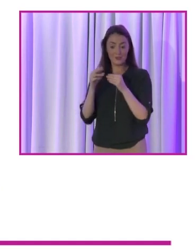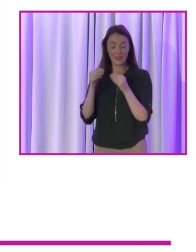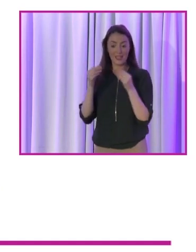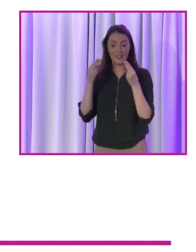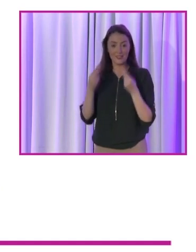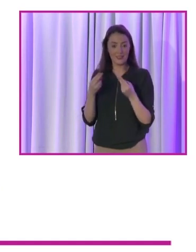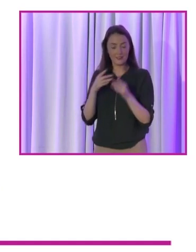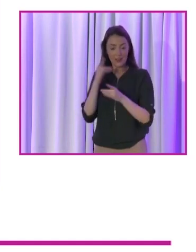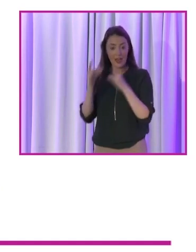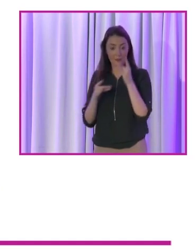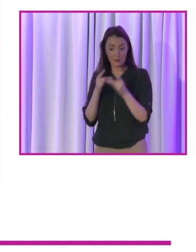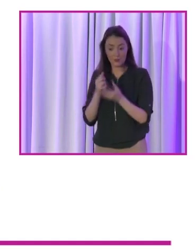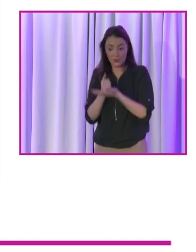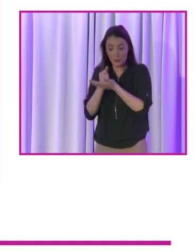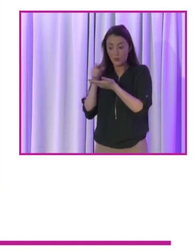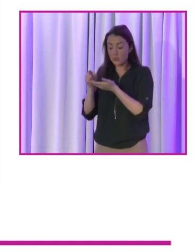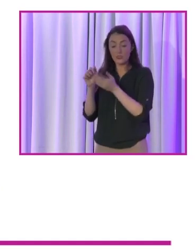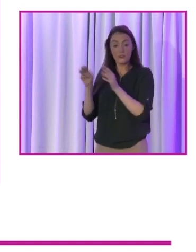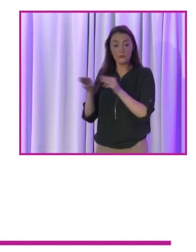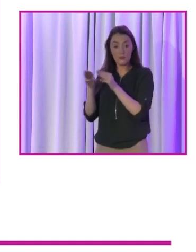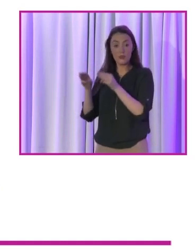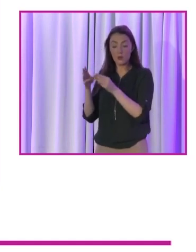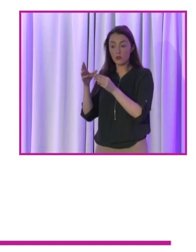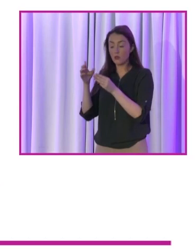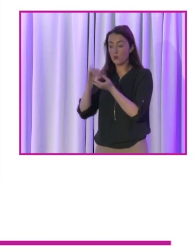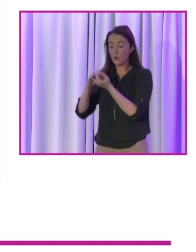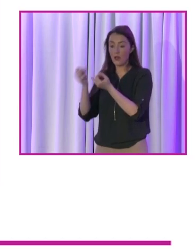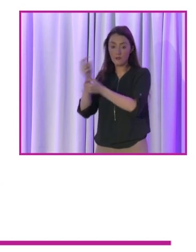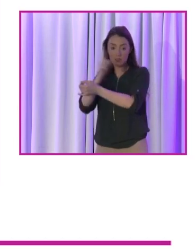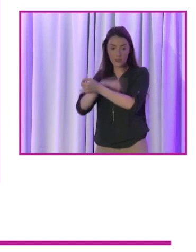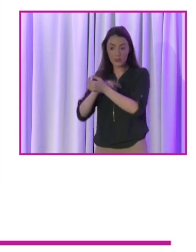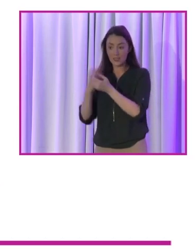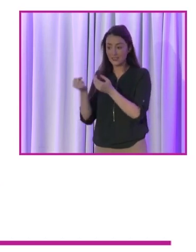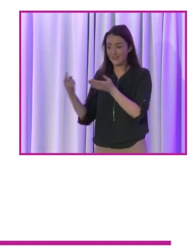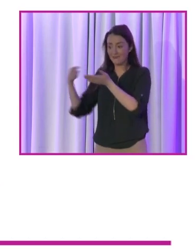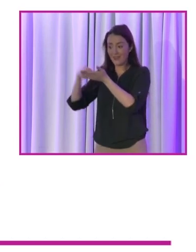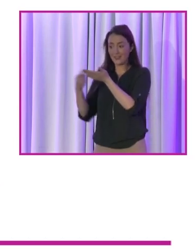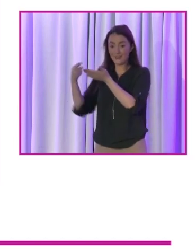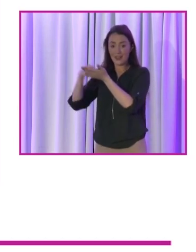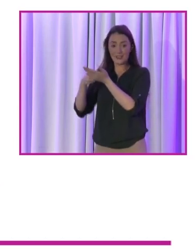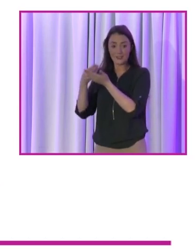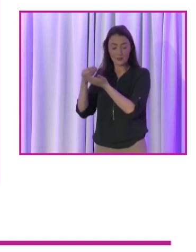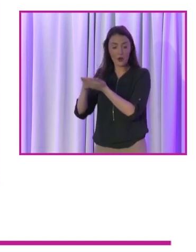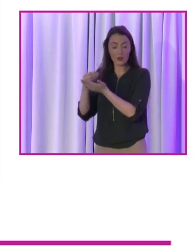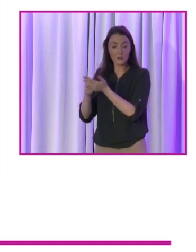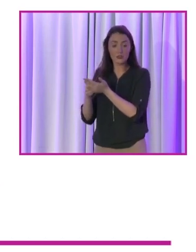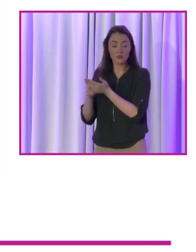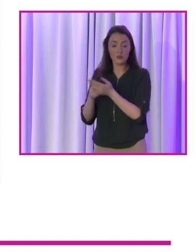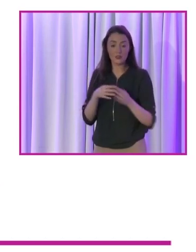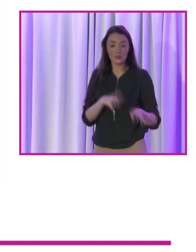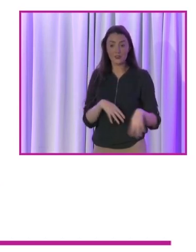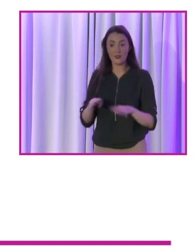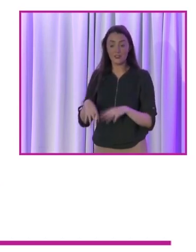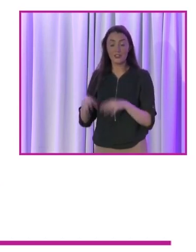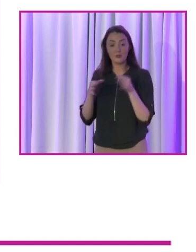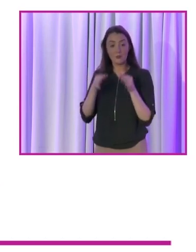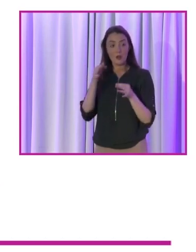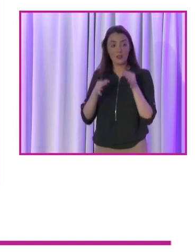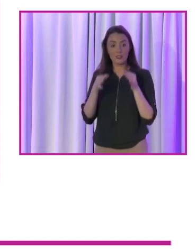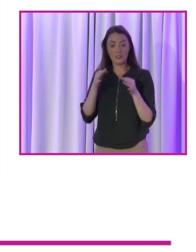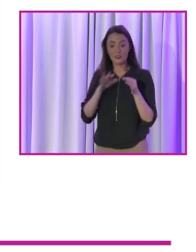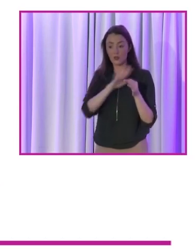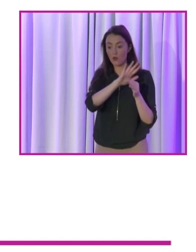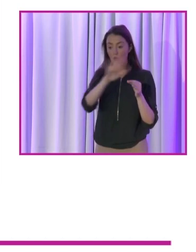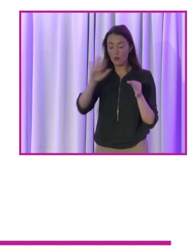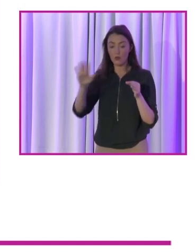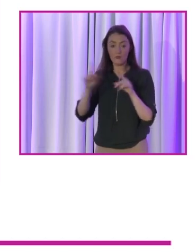disabled people with these additional impairment-related costs. While Inclusion Scotland were lobbying politicians, a